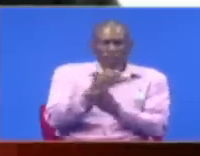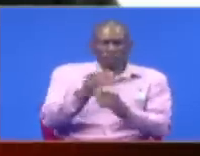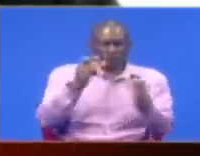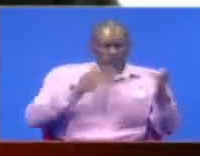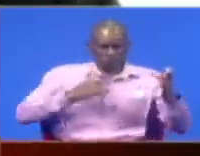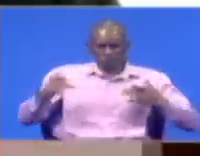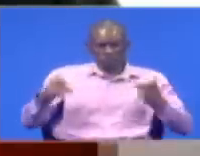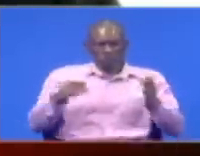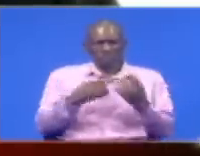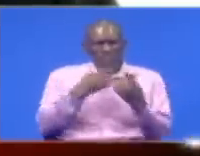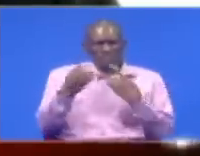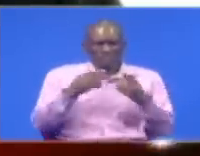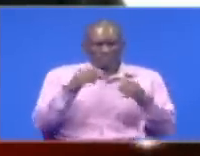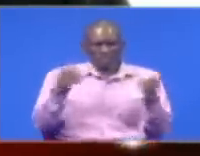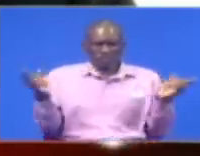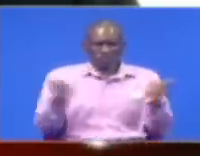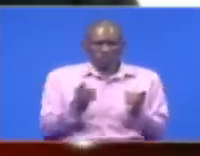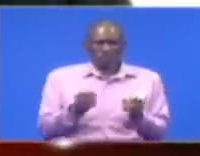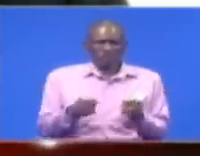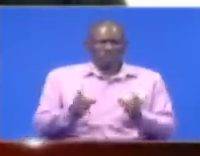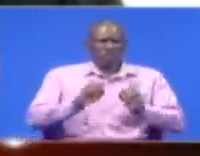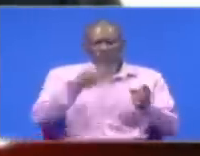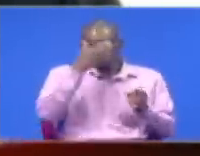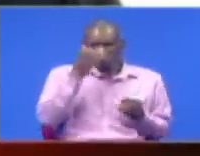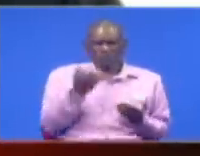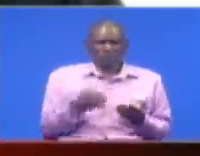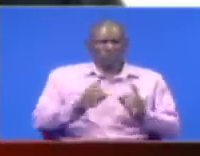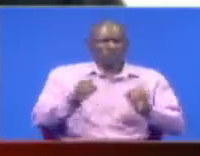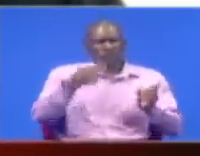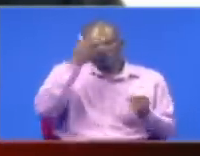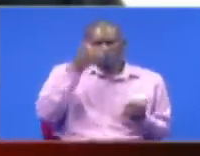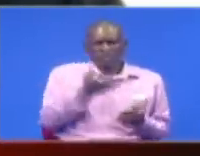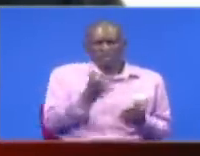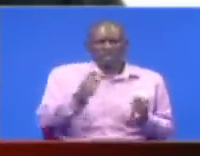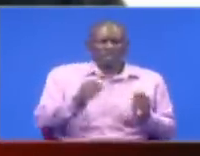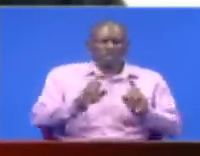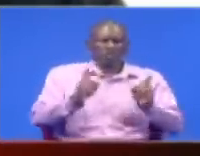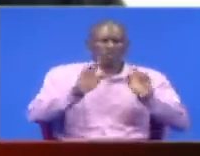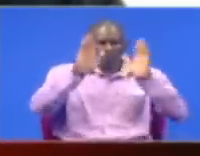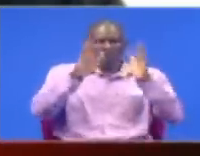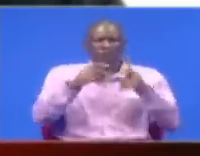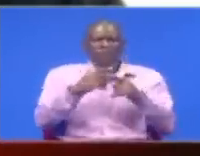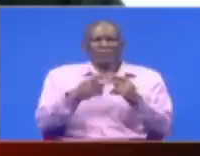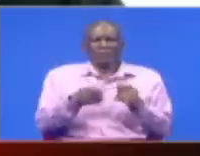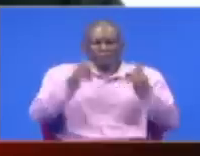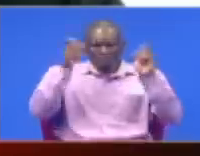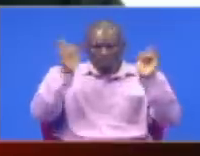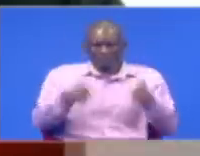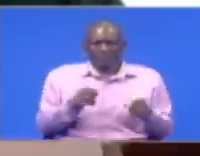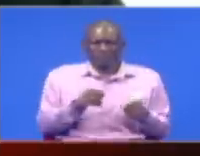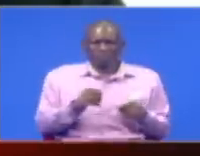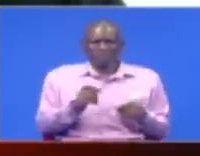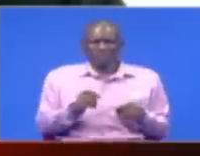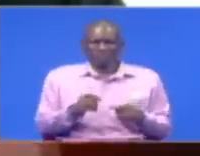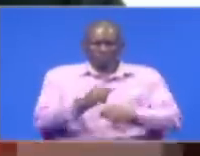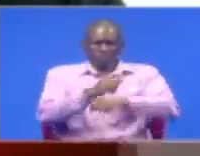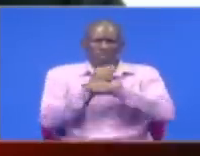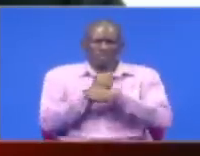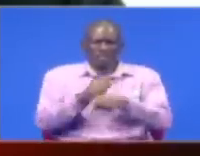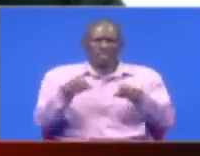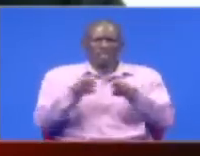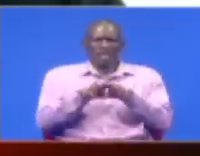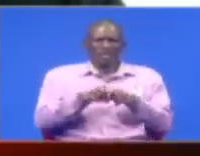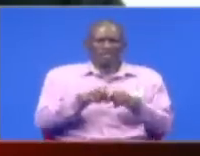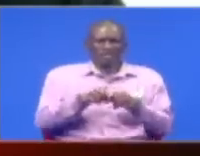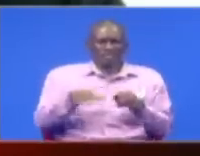considerations are discussed briefly, not because they are unimportant, but they must be regarded as